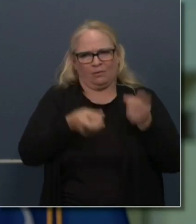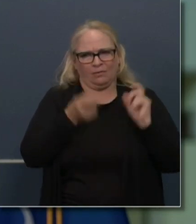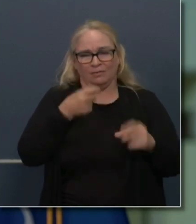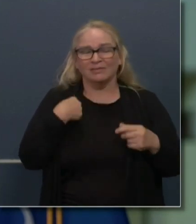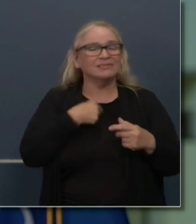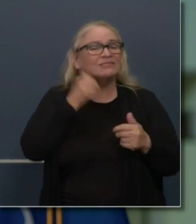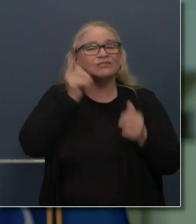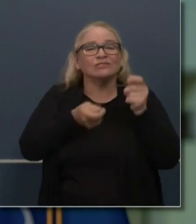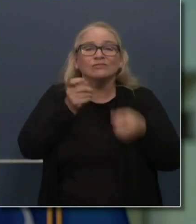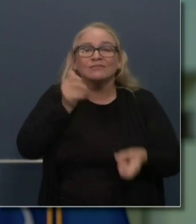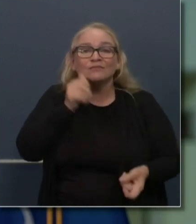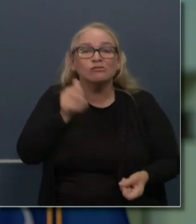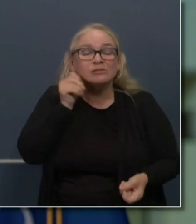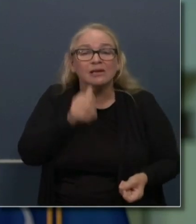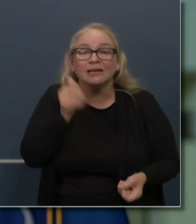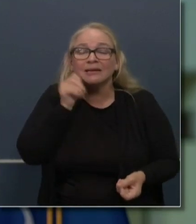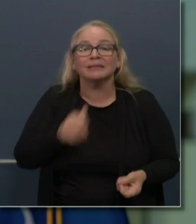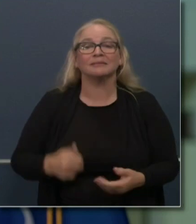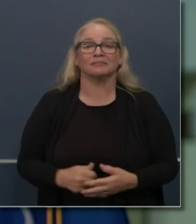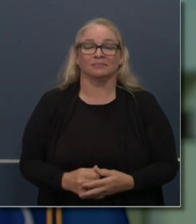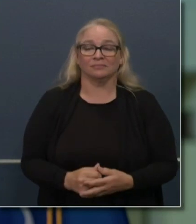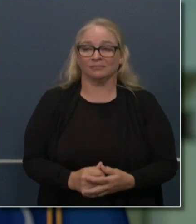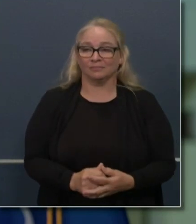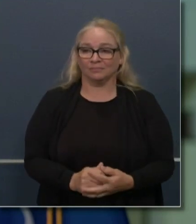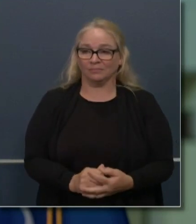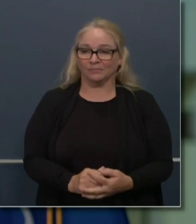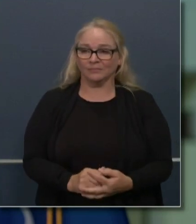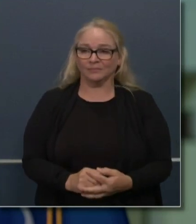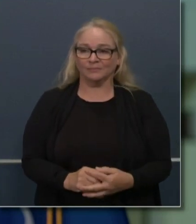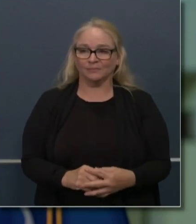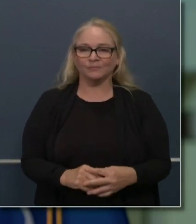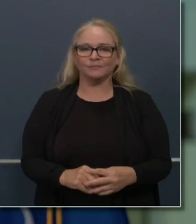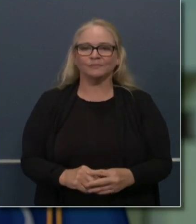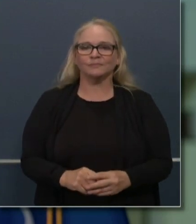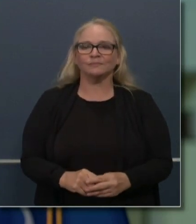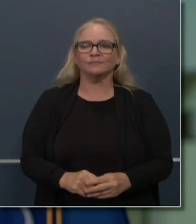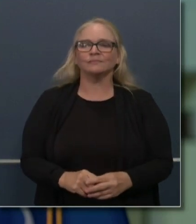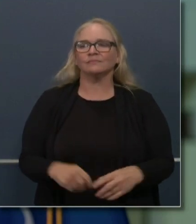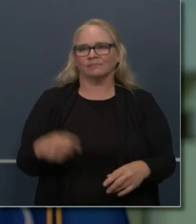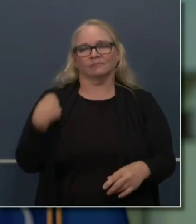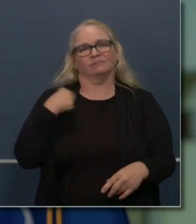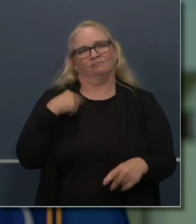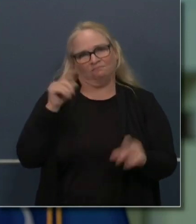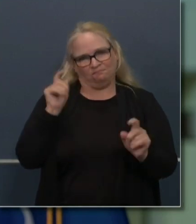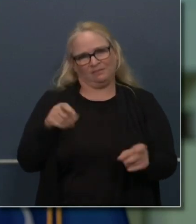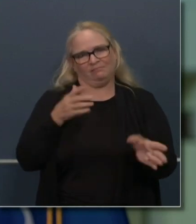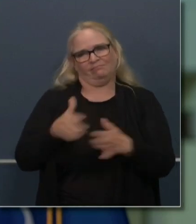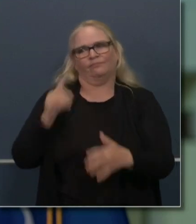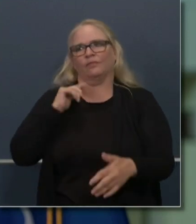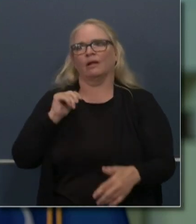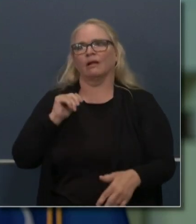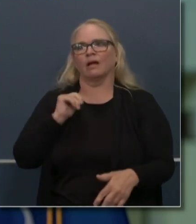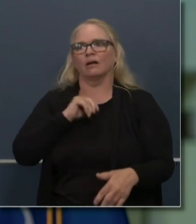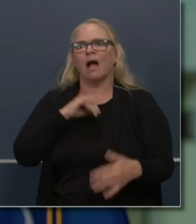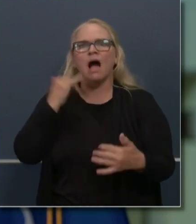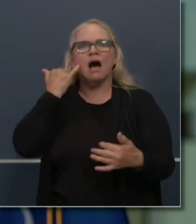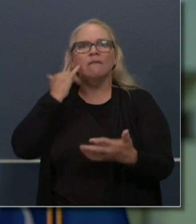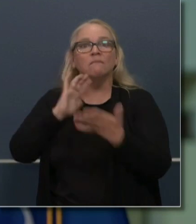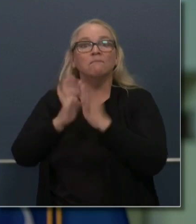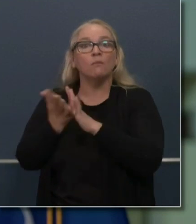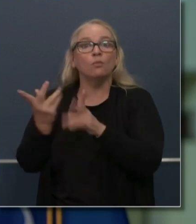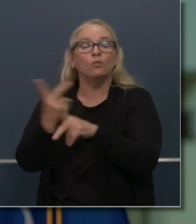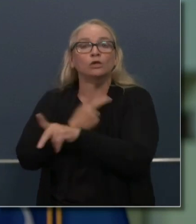Star, and that is to prepare ourselves for worst-case scenarios. And we've done that consistently since the beginning